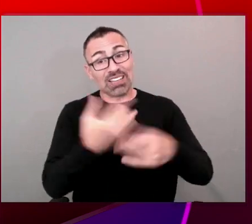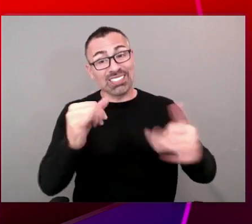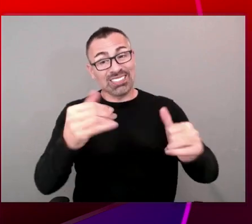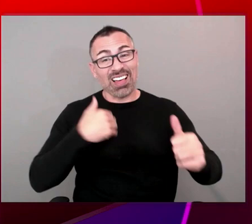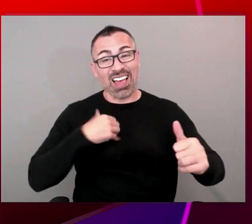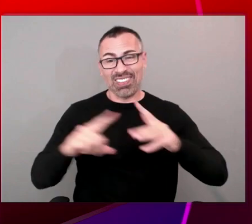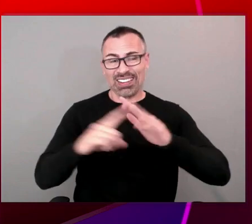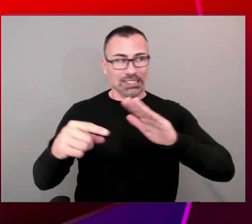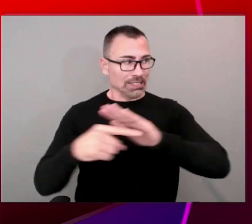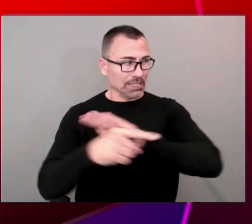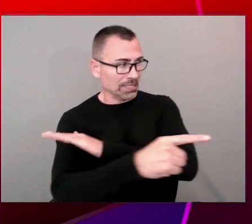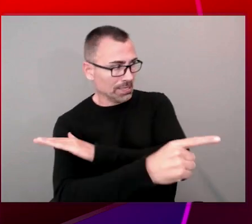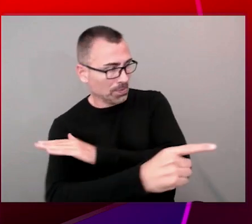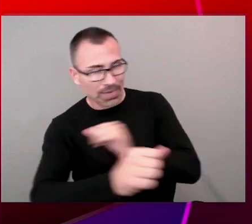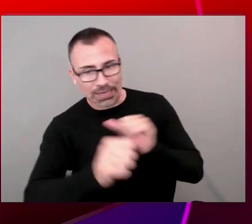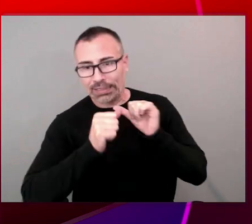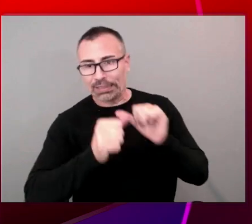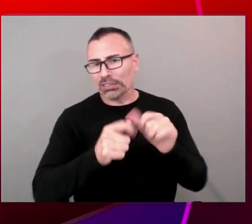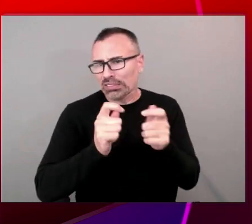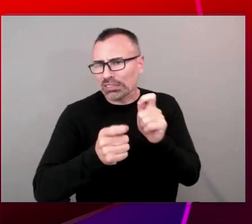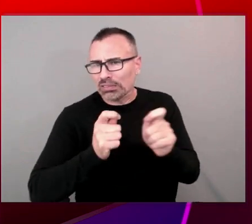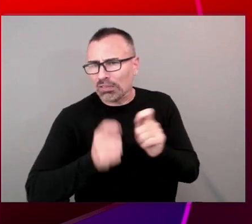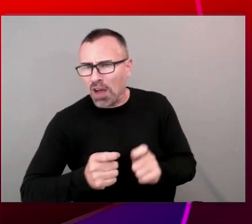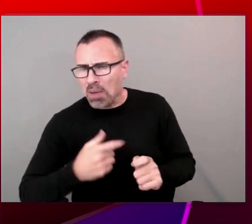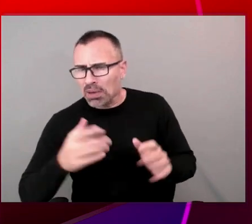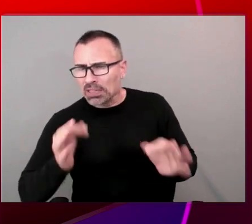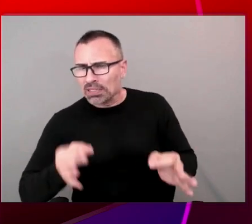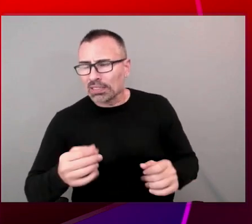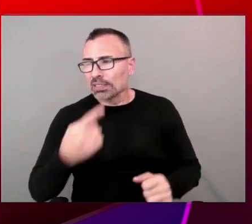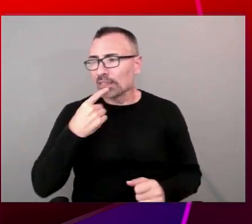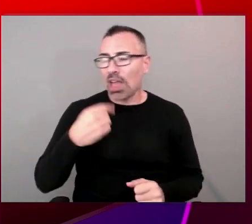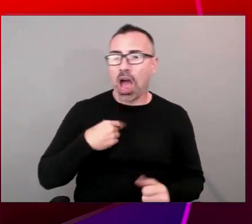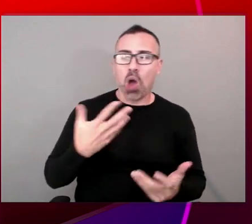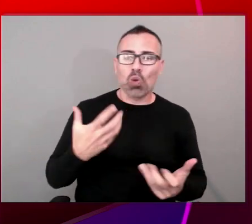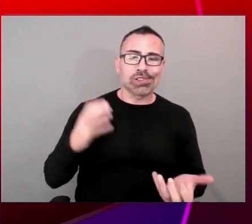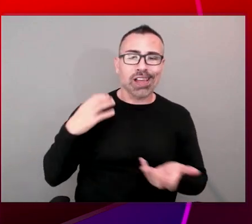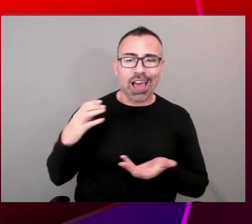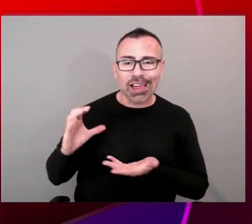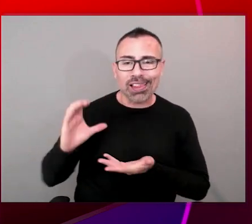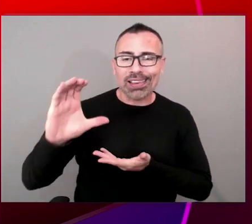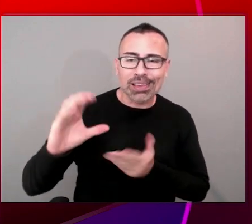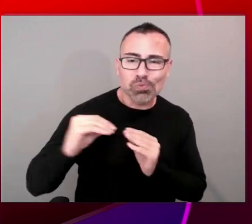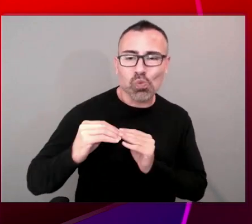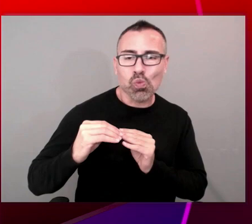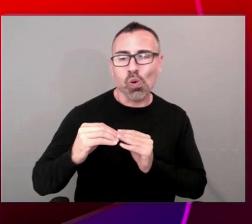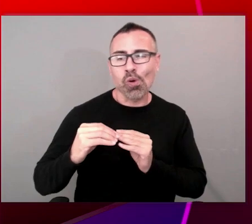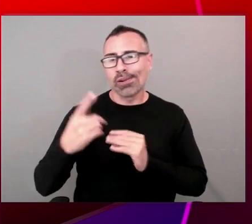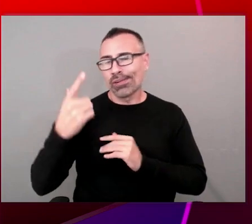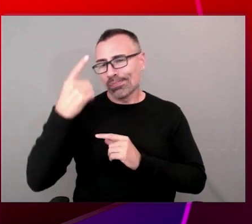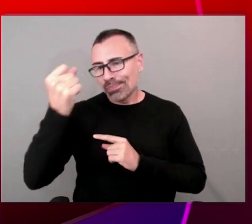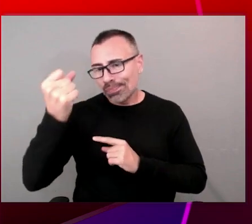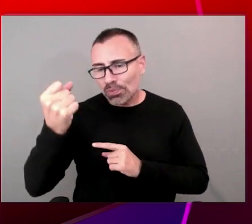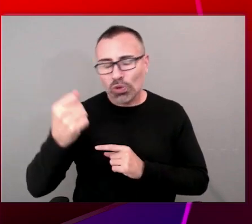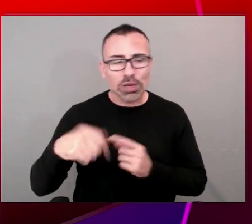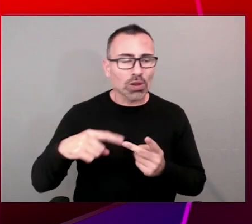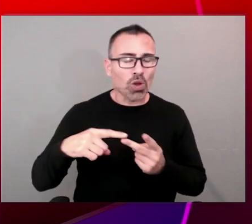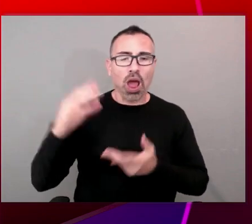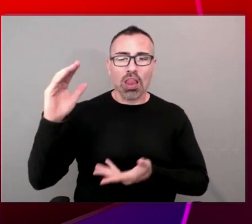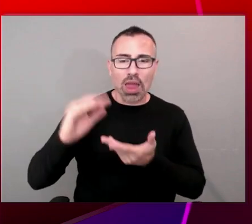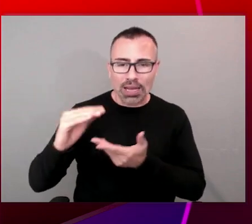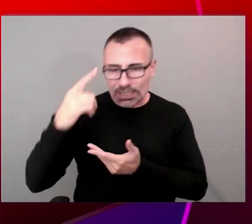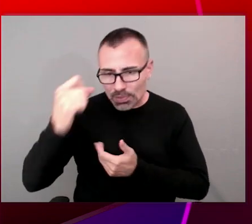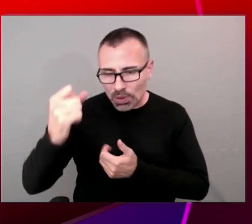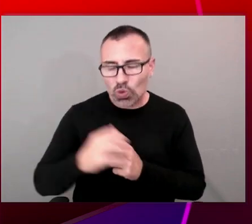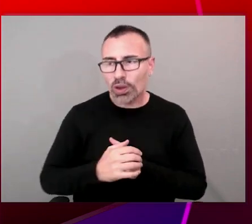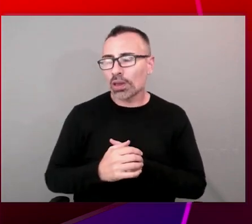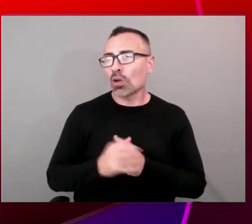to continue to refine my decisions. Say, I'd like to allocate more memory, less memory. I'd like to allocate more concurrency. But the defaults